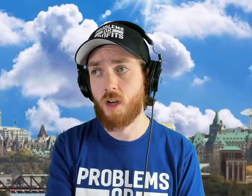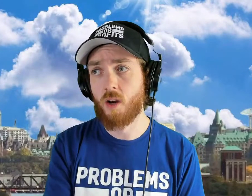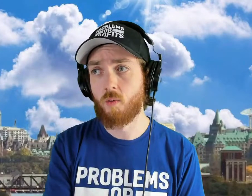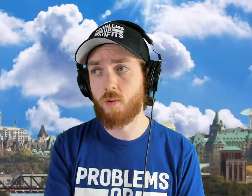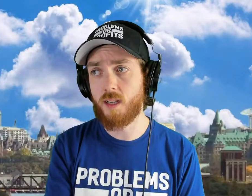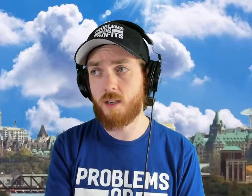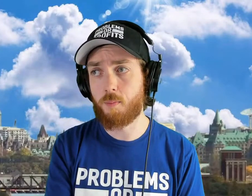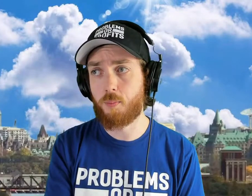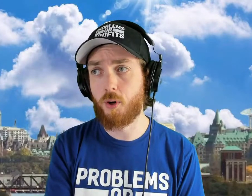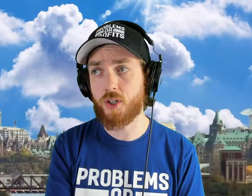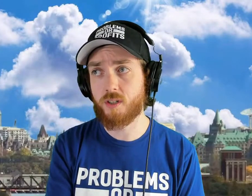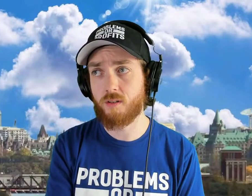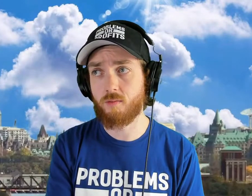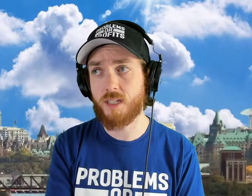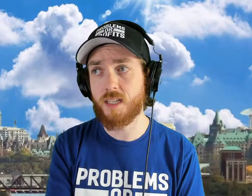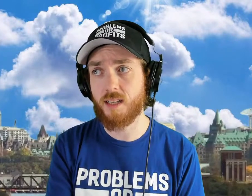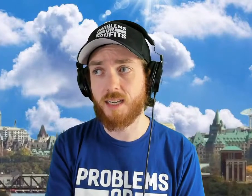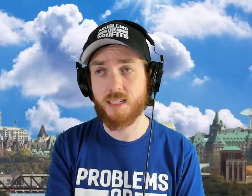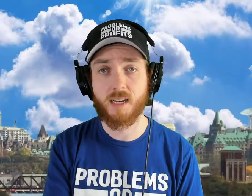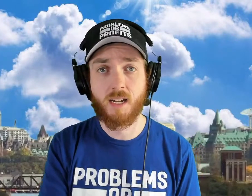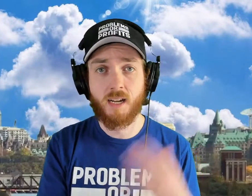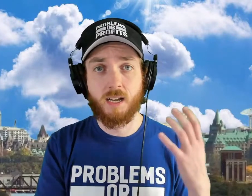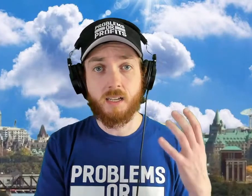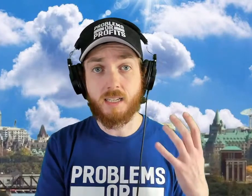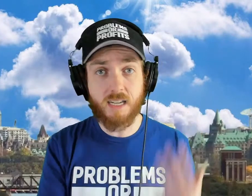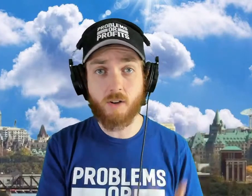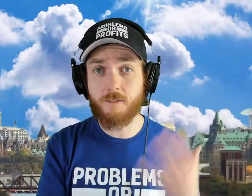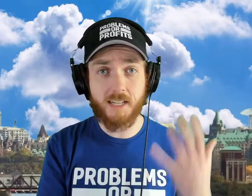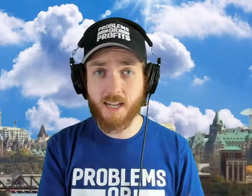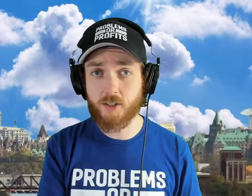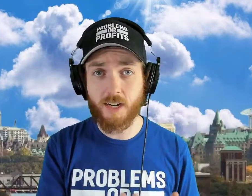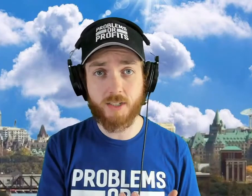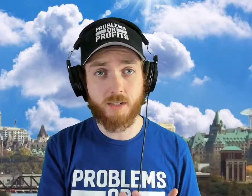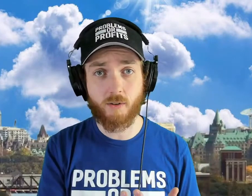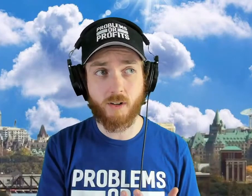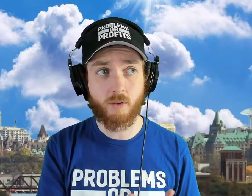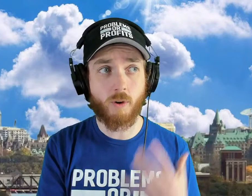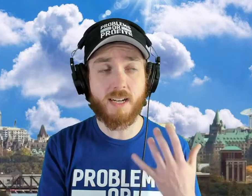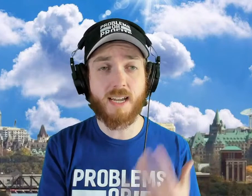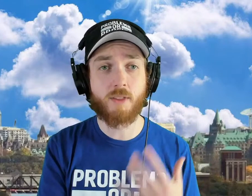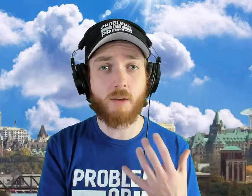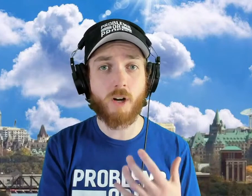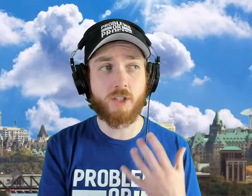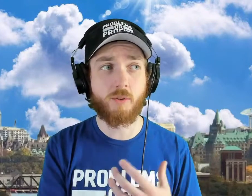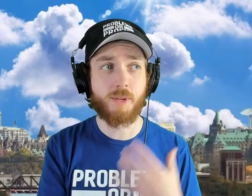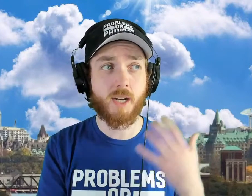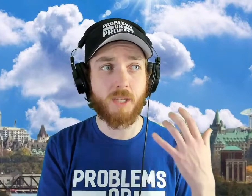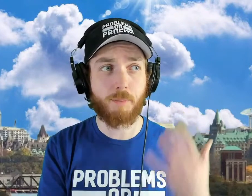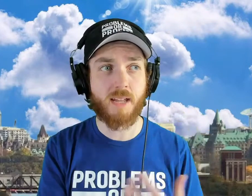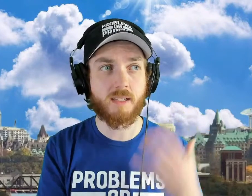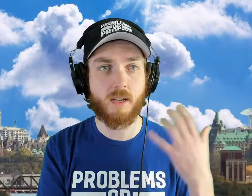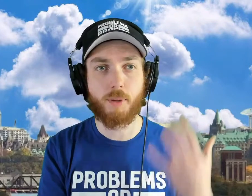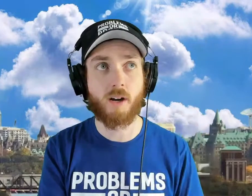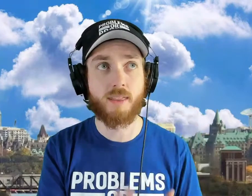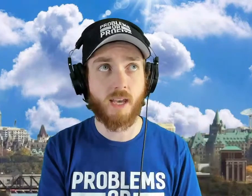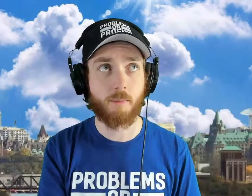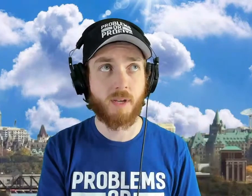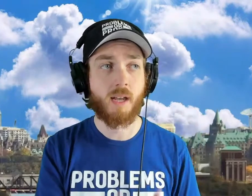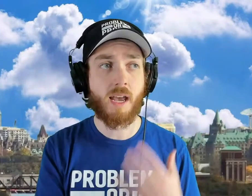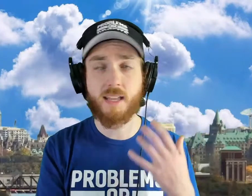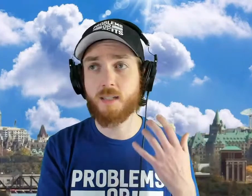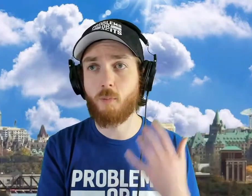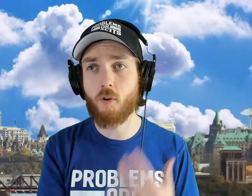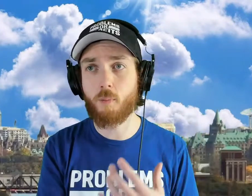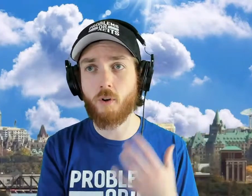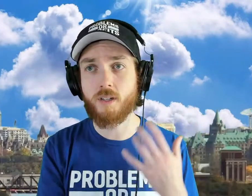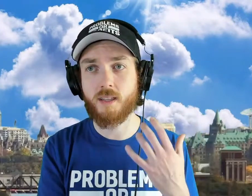to really push recently is get your financial house in order. Right now, they want you to become dependent upon them.